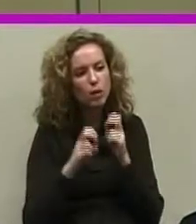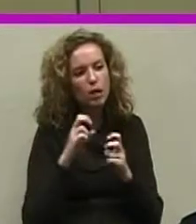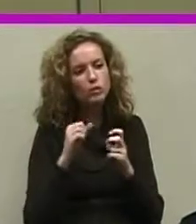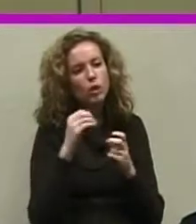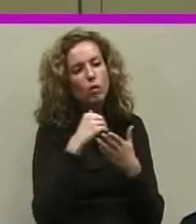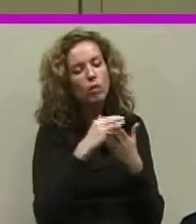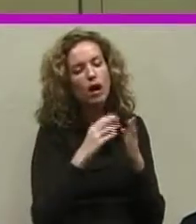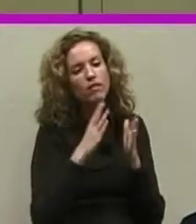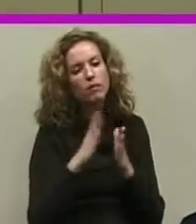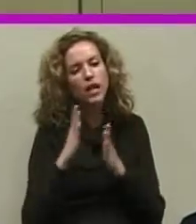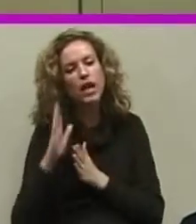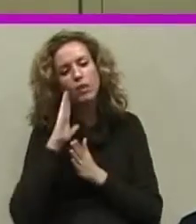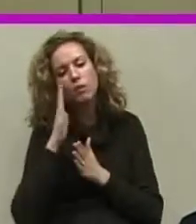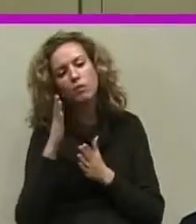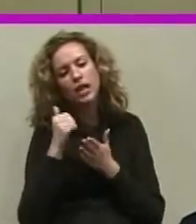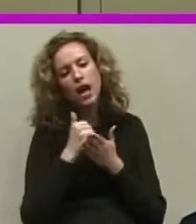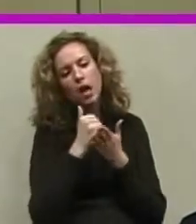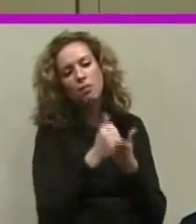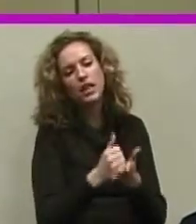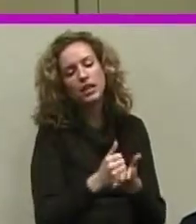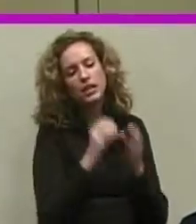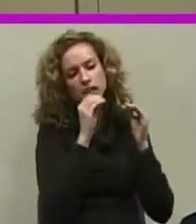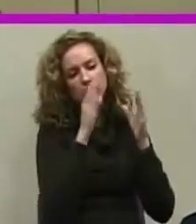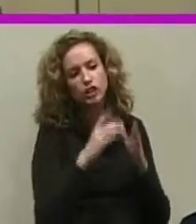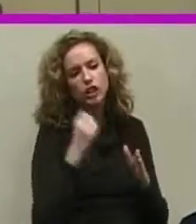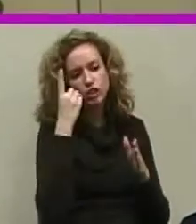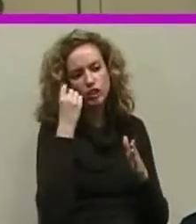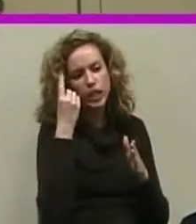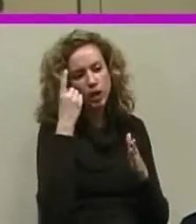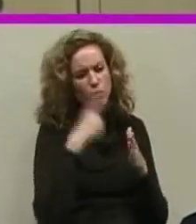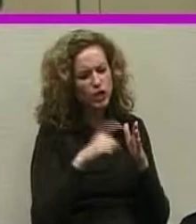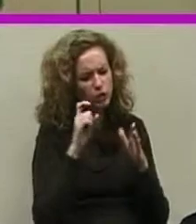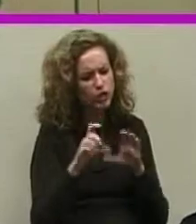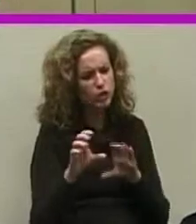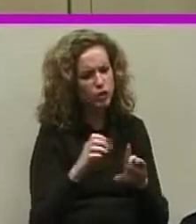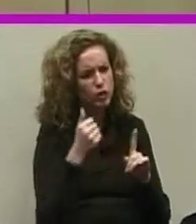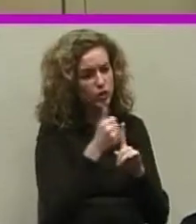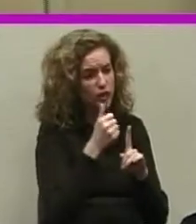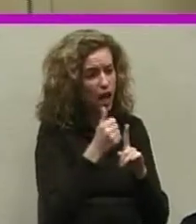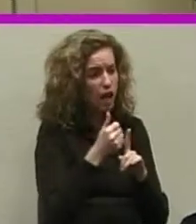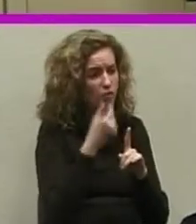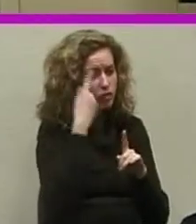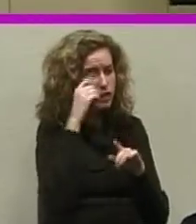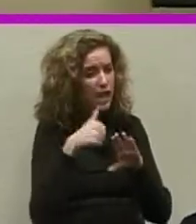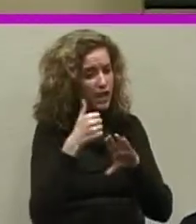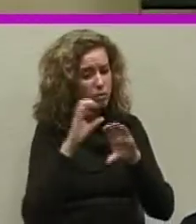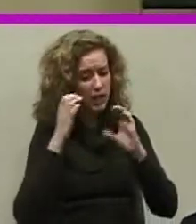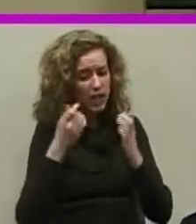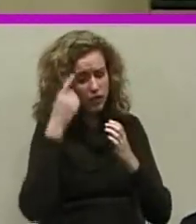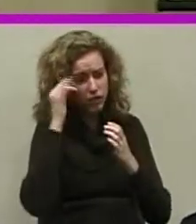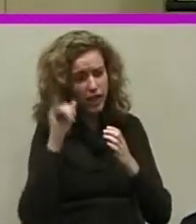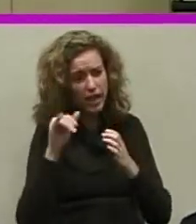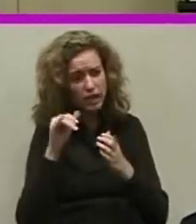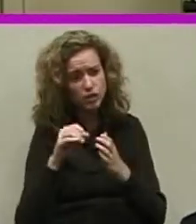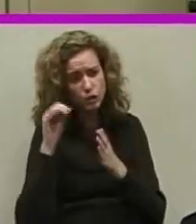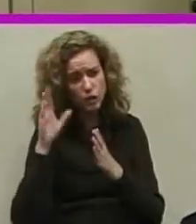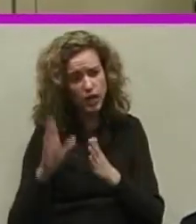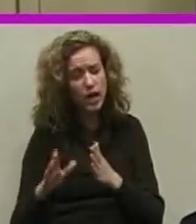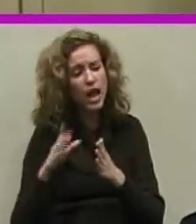teachers understand what are the kinds of things you've got to take into place as you're beginning to build a class for this kid. How about consequences? What do we see about